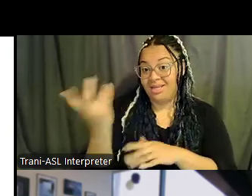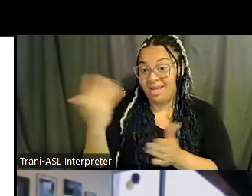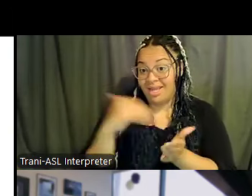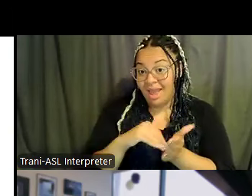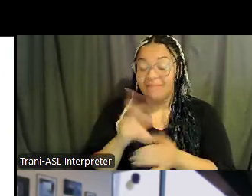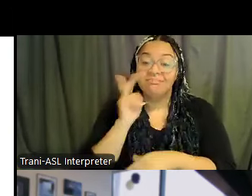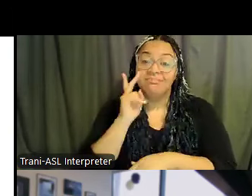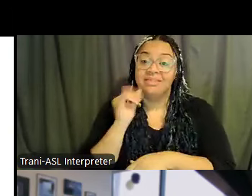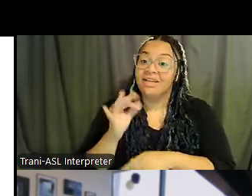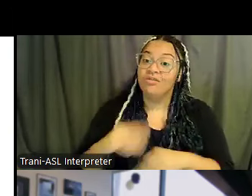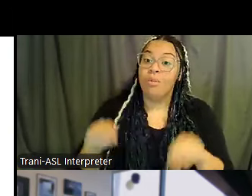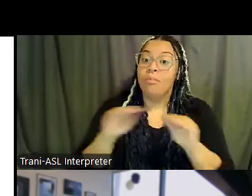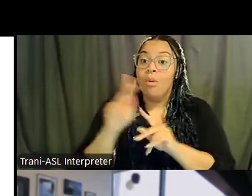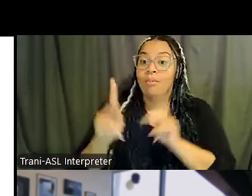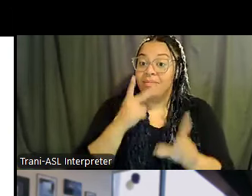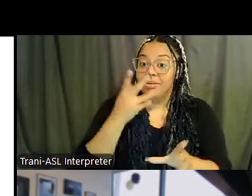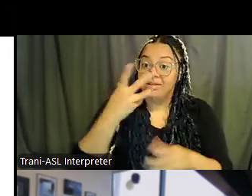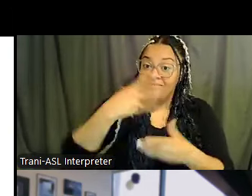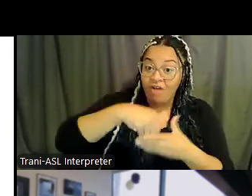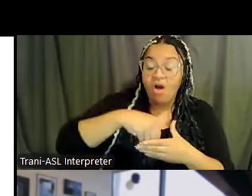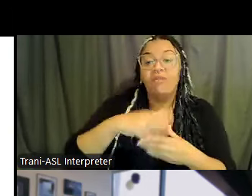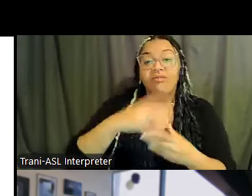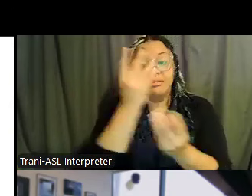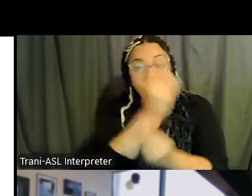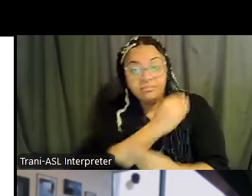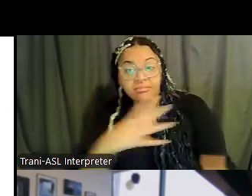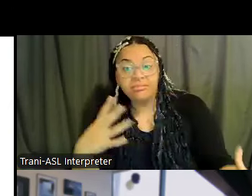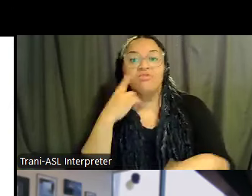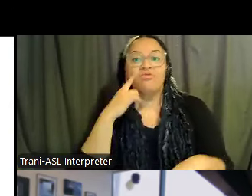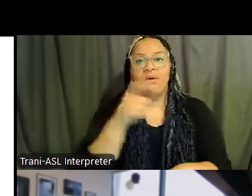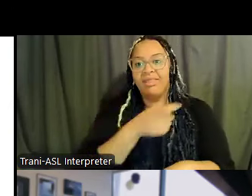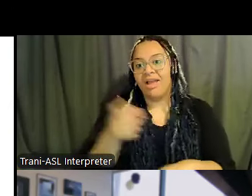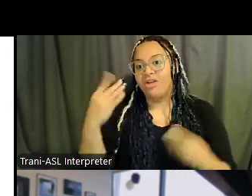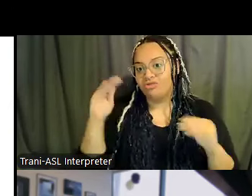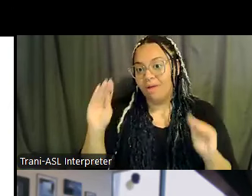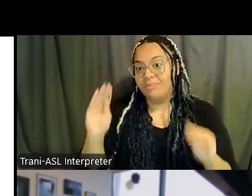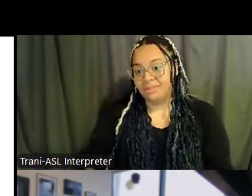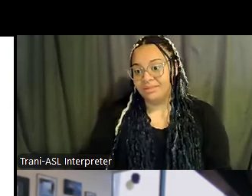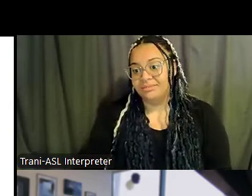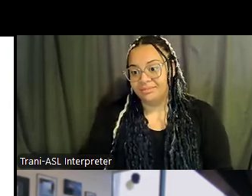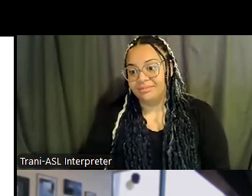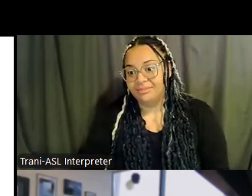ground and get this information out there to the gun shops.